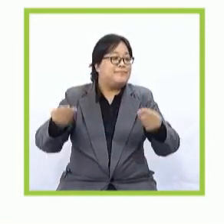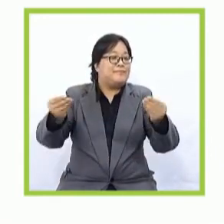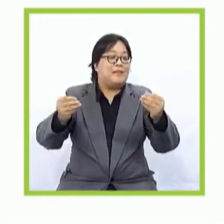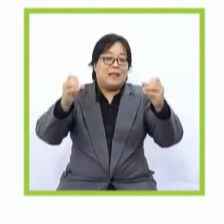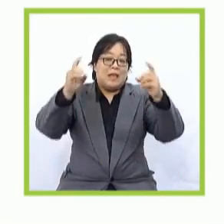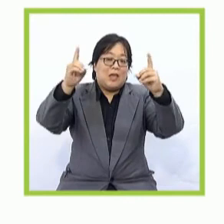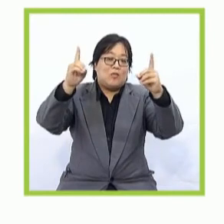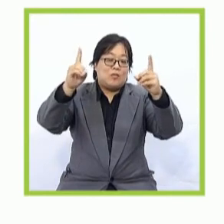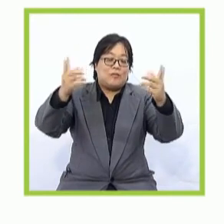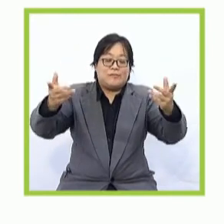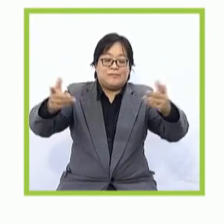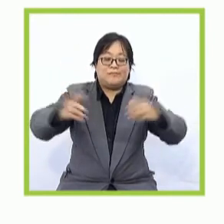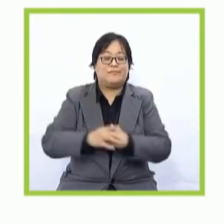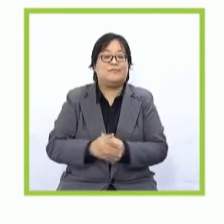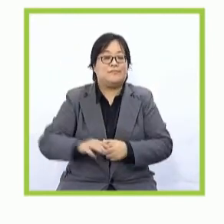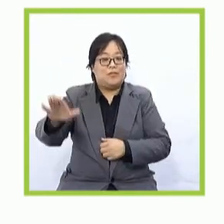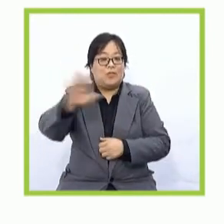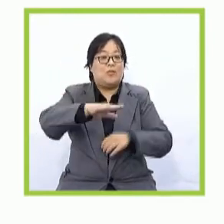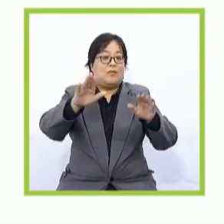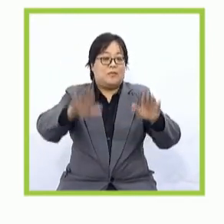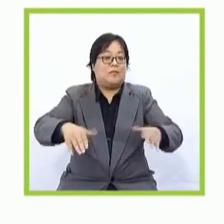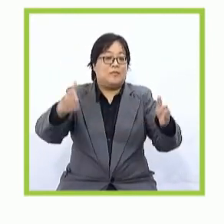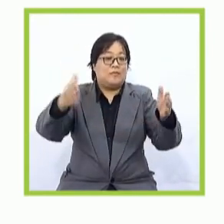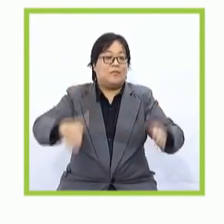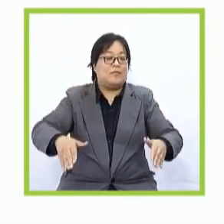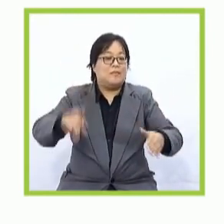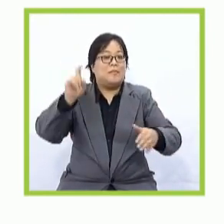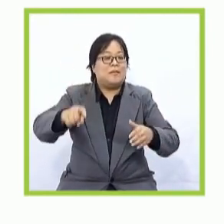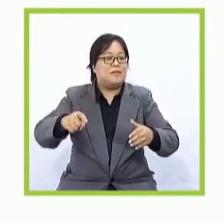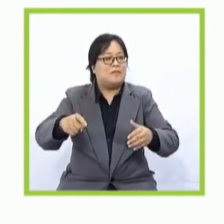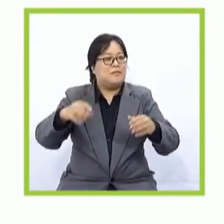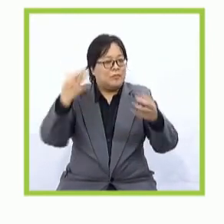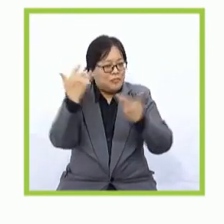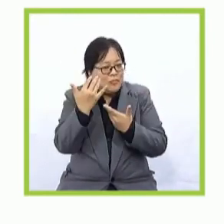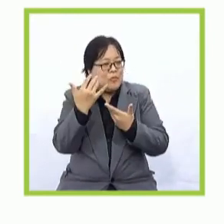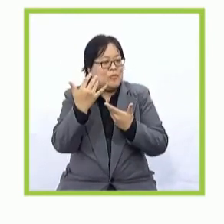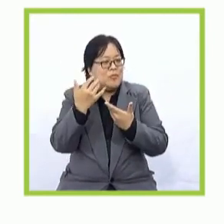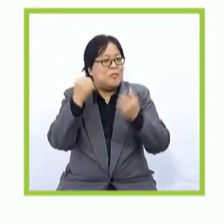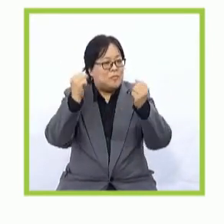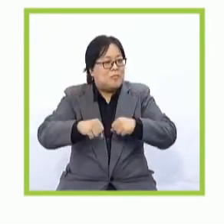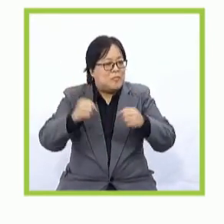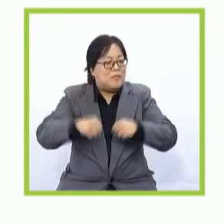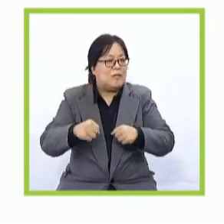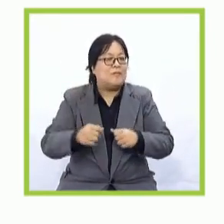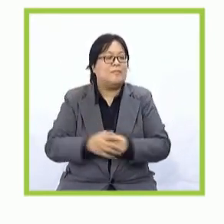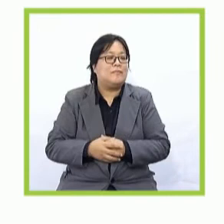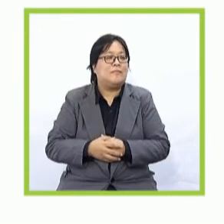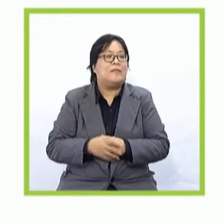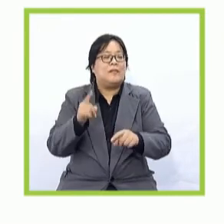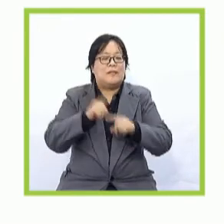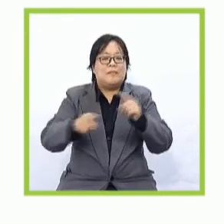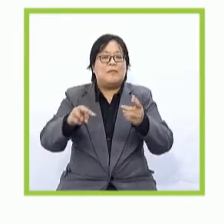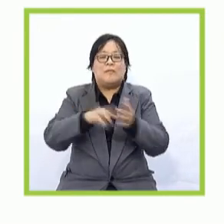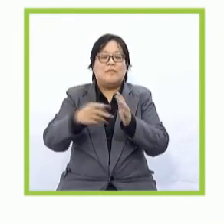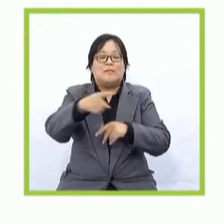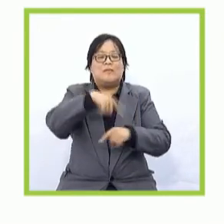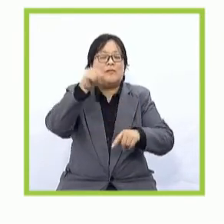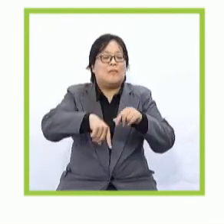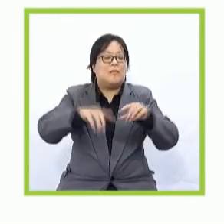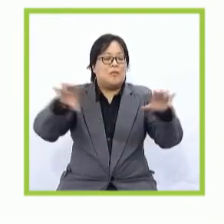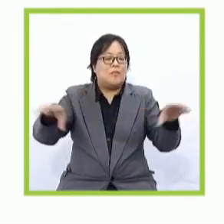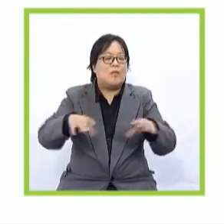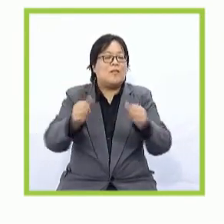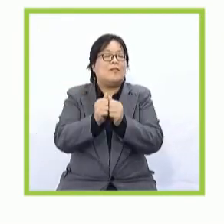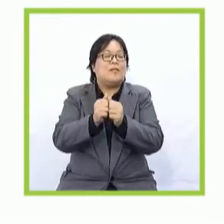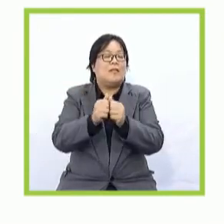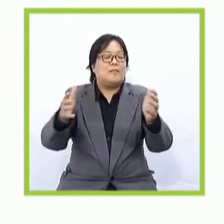to your people. You have to wait until you can afford it. In fact, it's the flip side. You don't get to develop until you provide